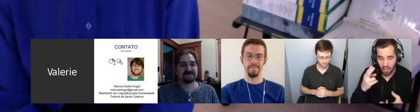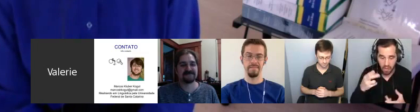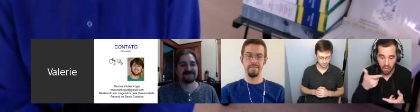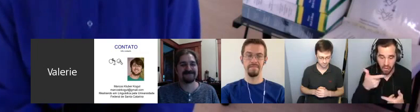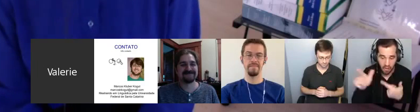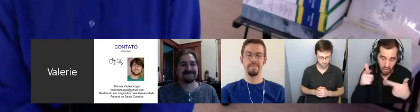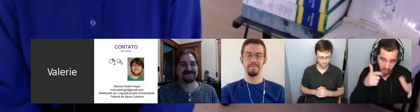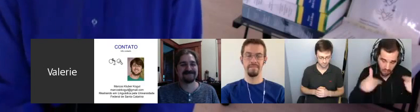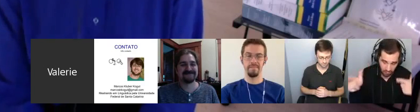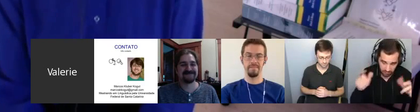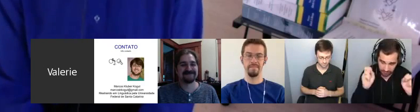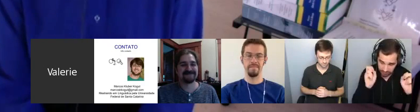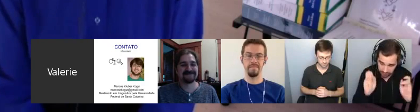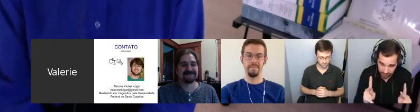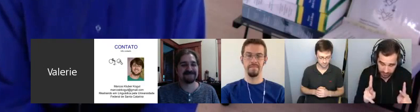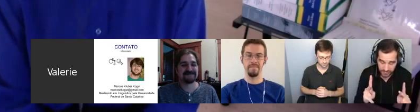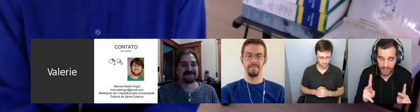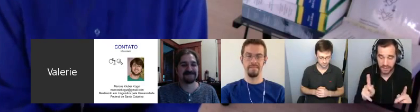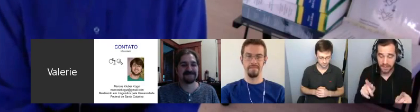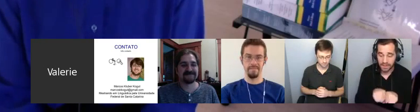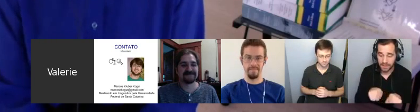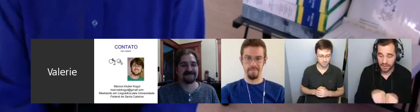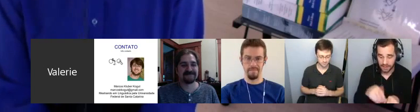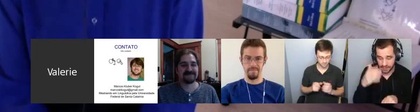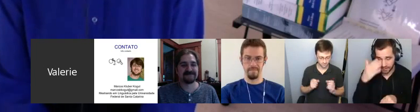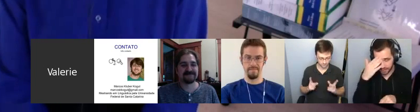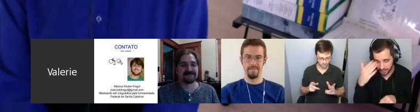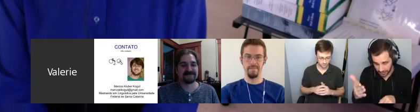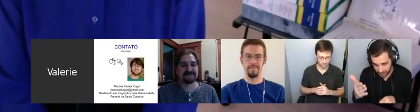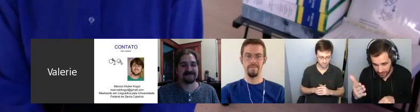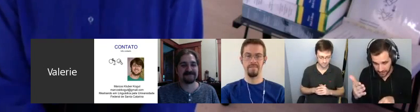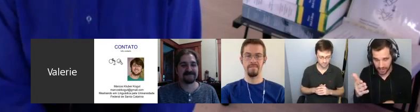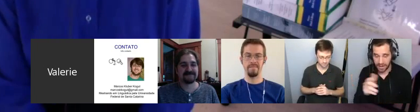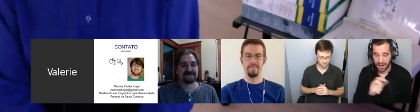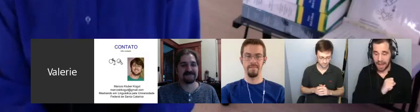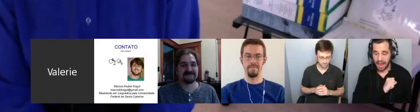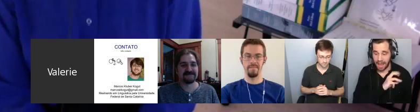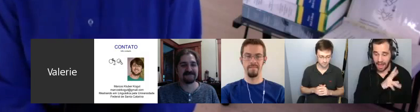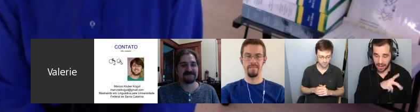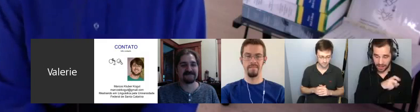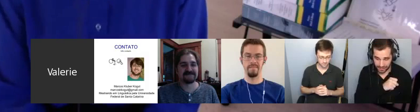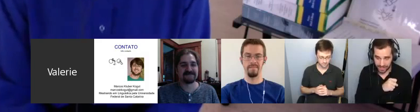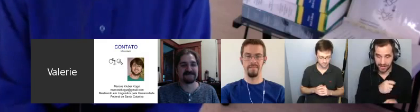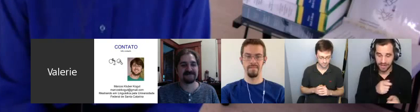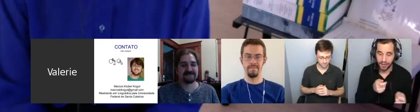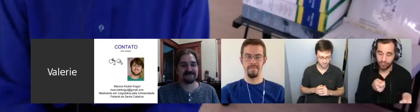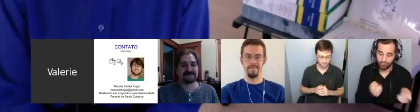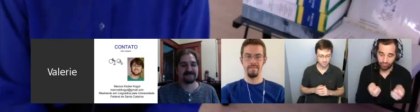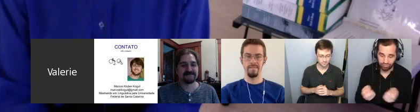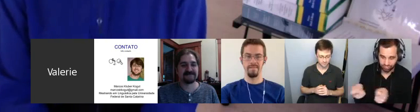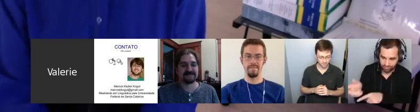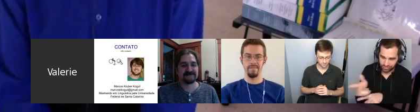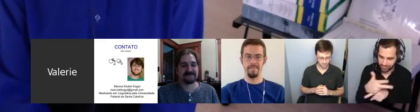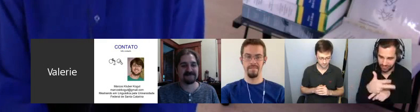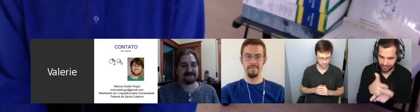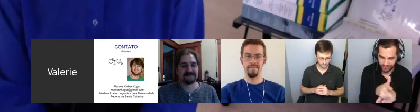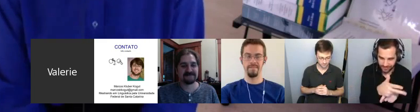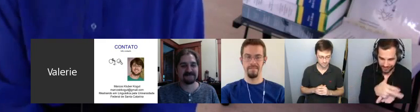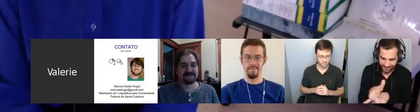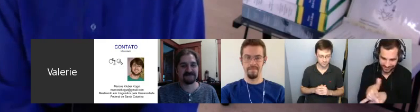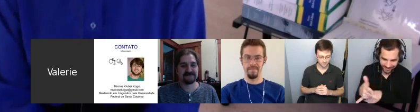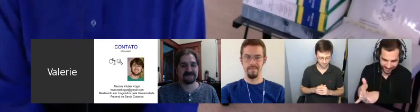doing. And I want to thank Adam Frost for being the person directing the production today, and I want to thank